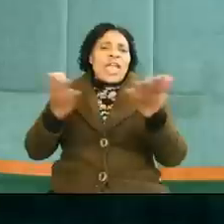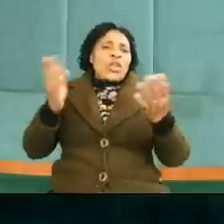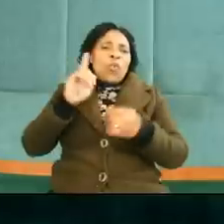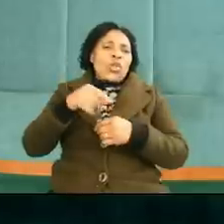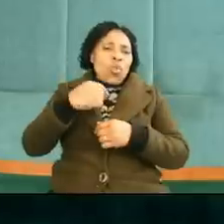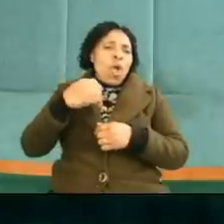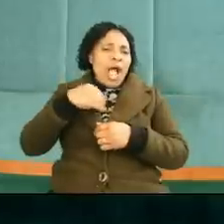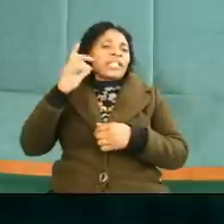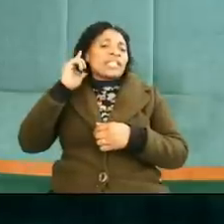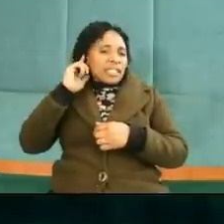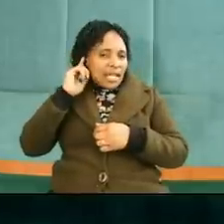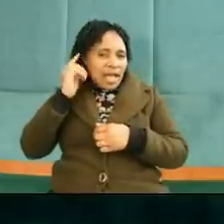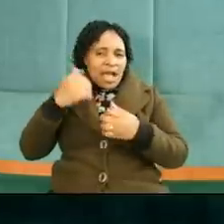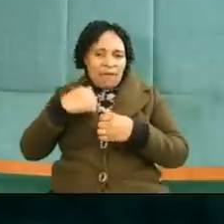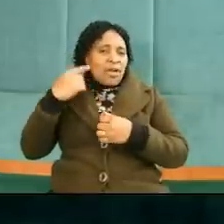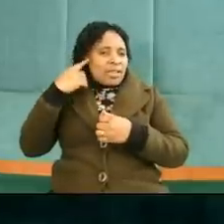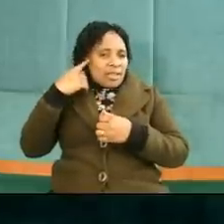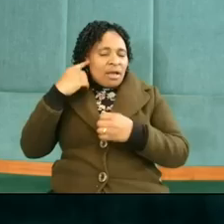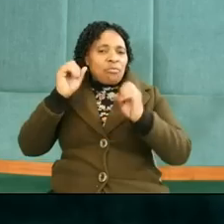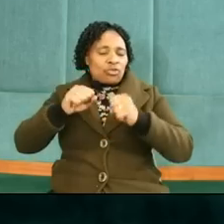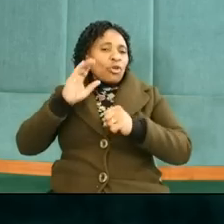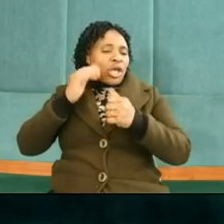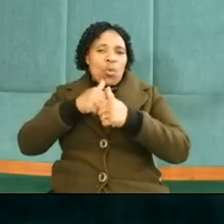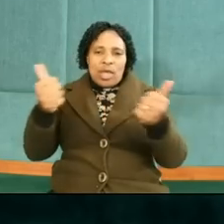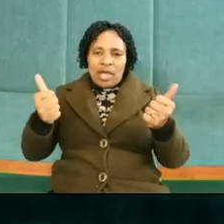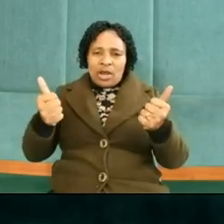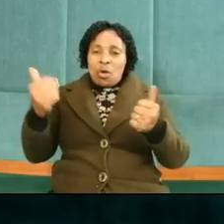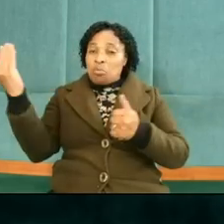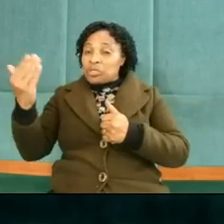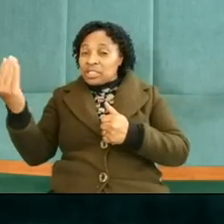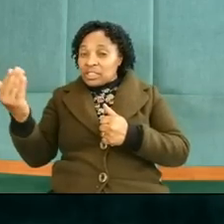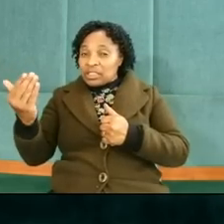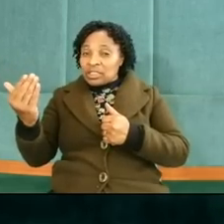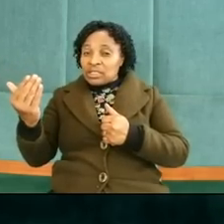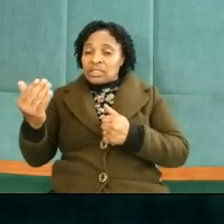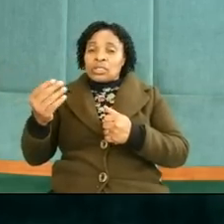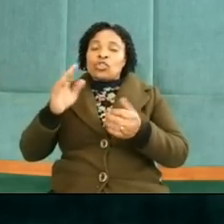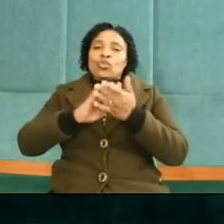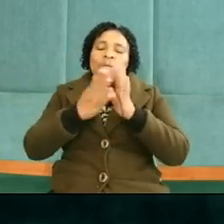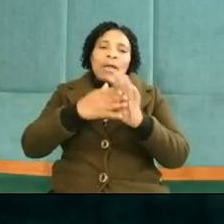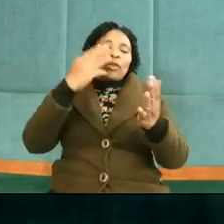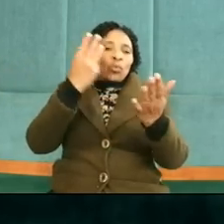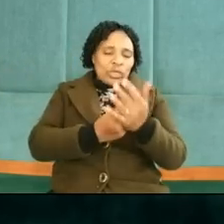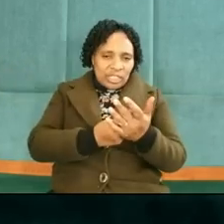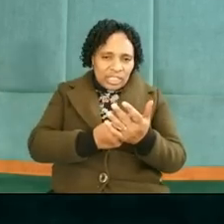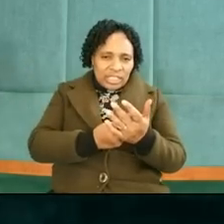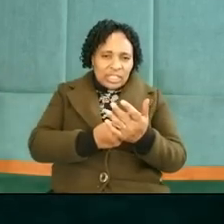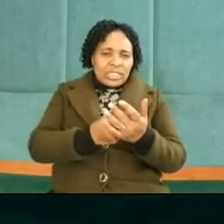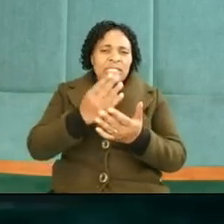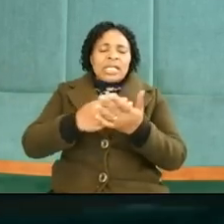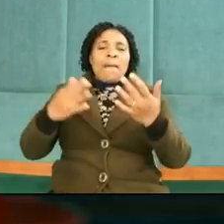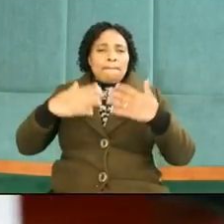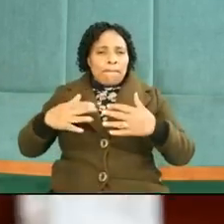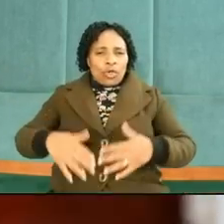ear, let him hear. Because the gospel is being preached now as what? A witness. Witness is somebody